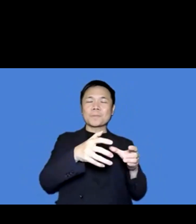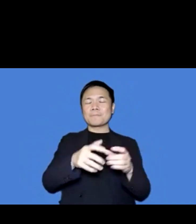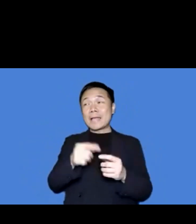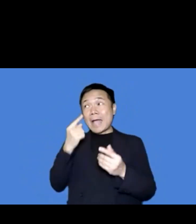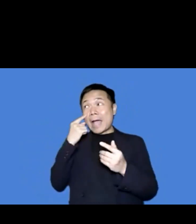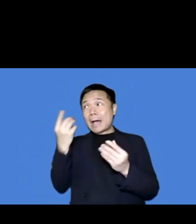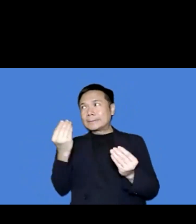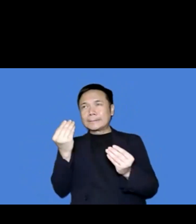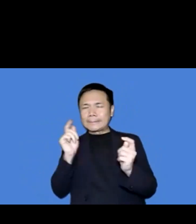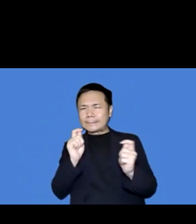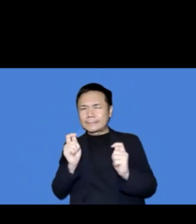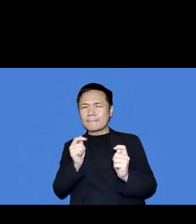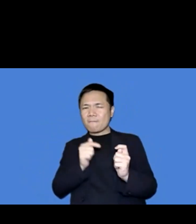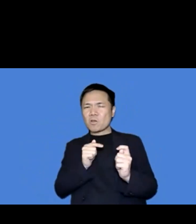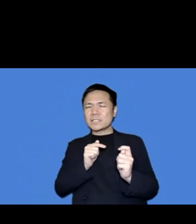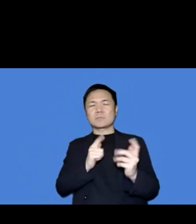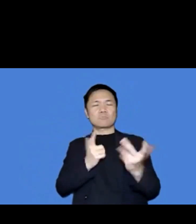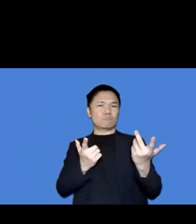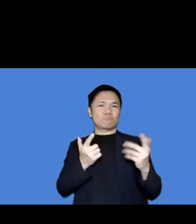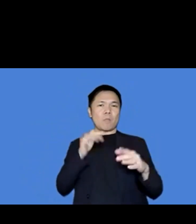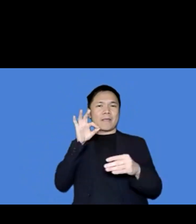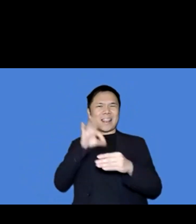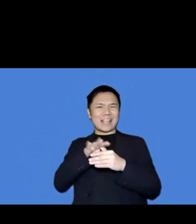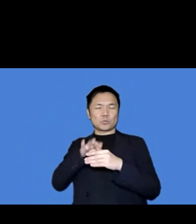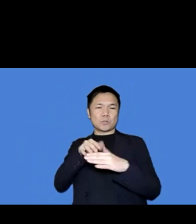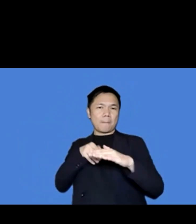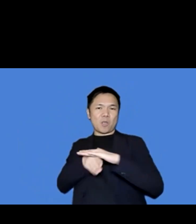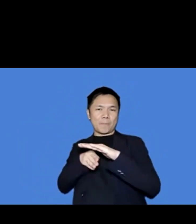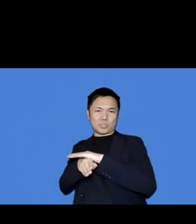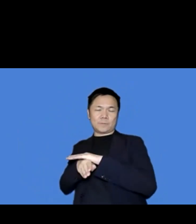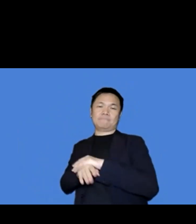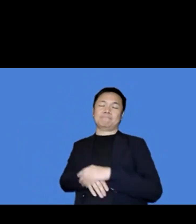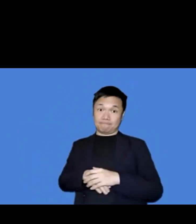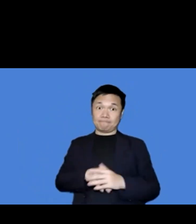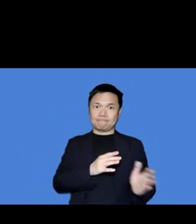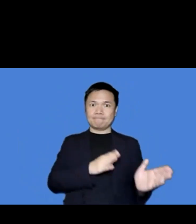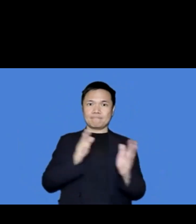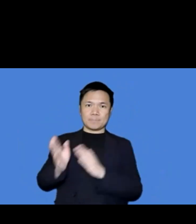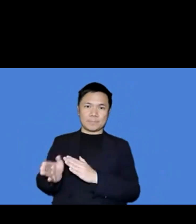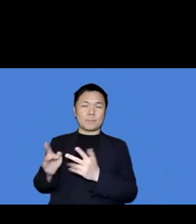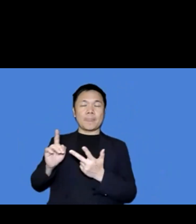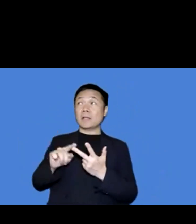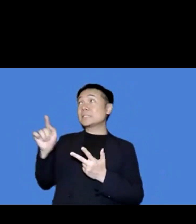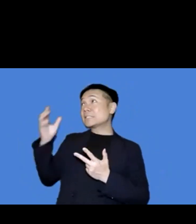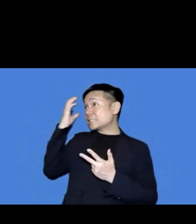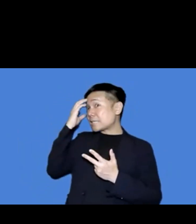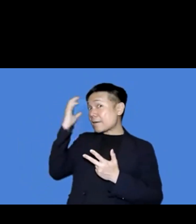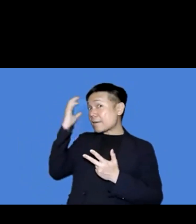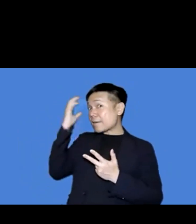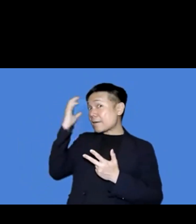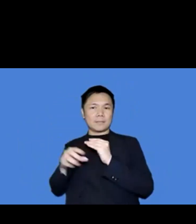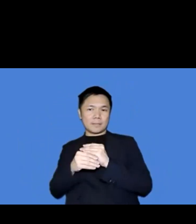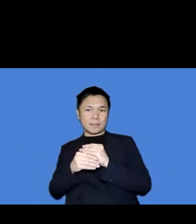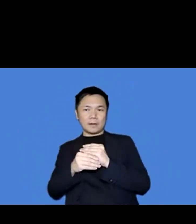bill. So this is the time that we can see commitments. And finally, what we can seek is that not only from the government stakeholders, but all from